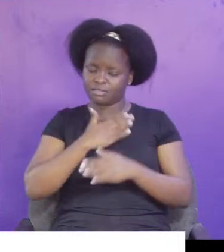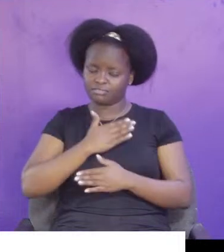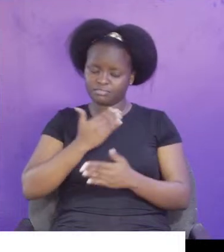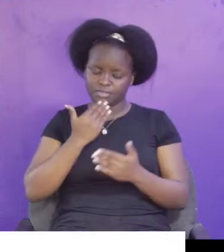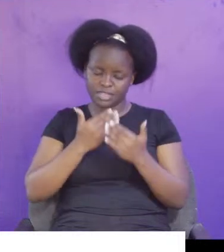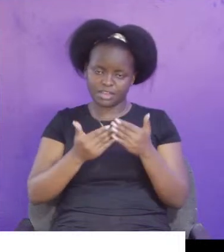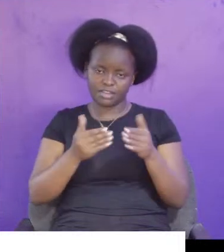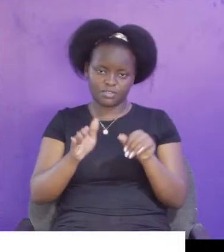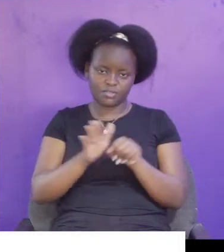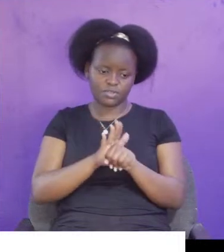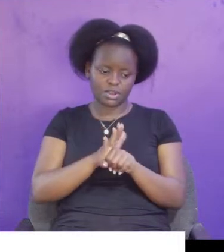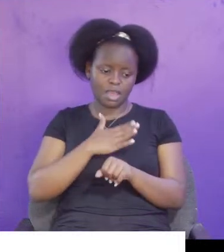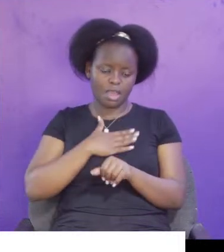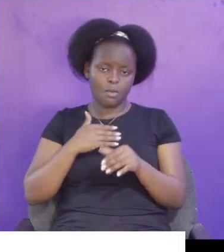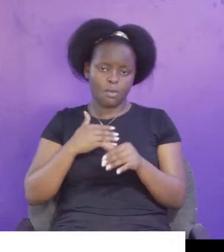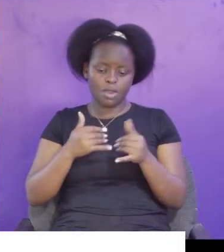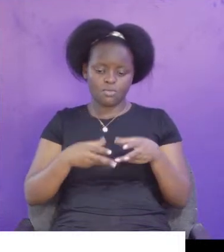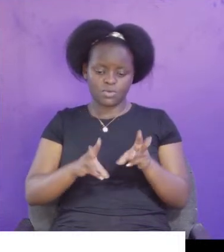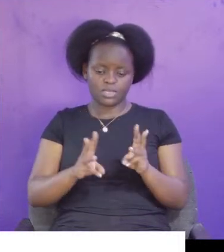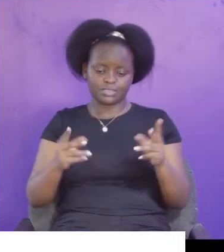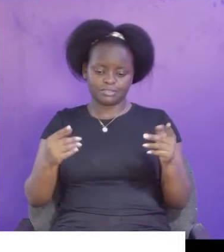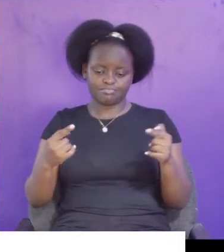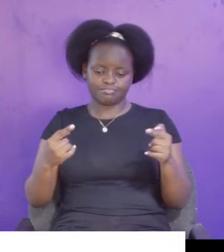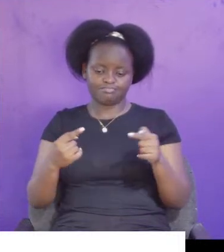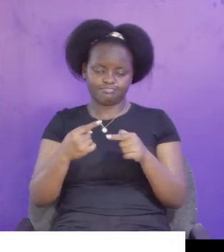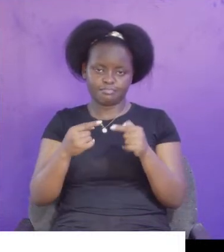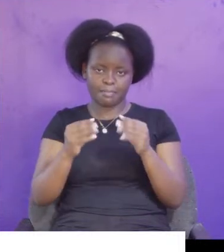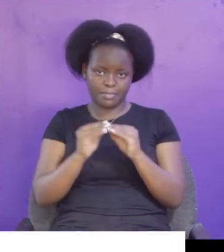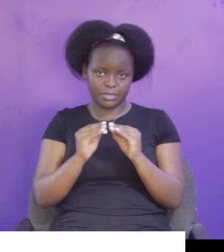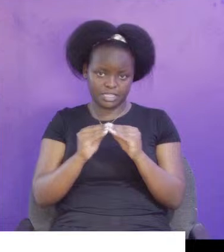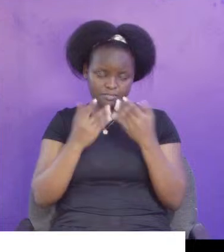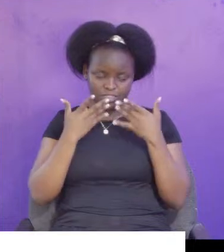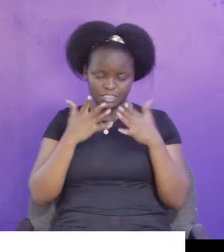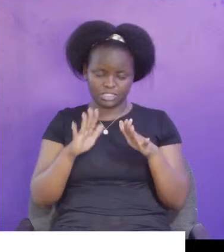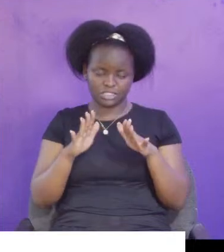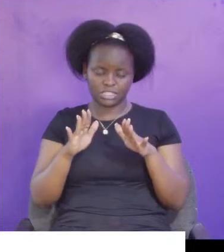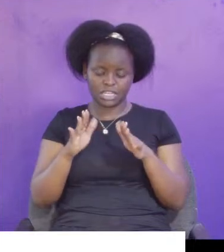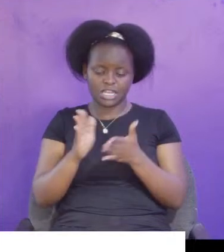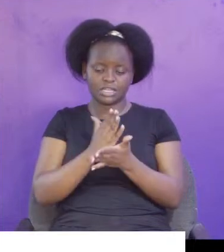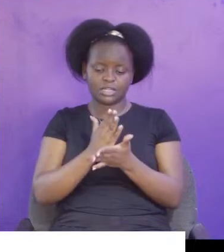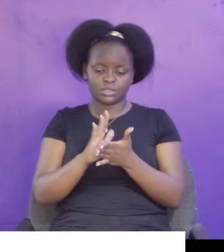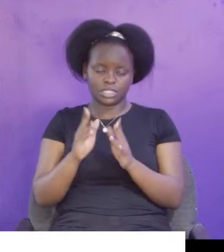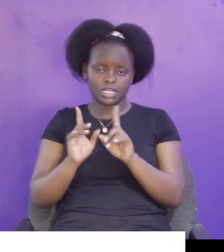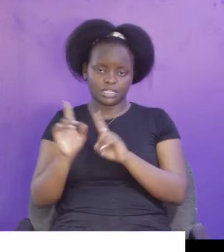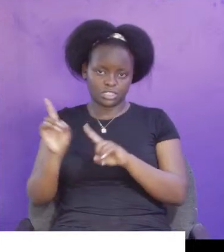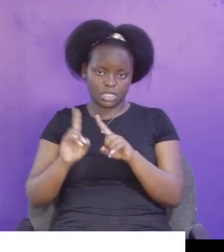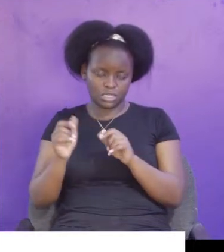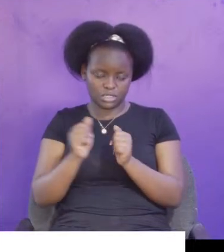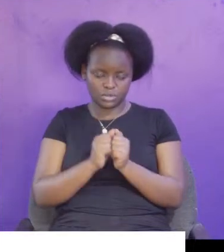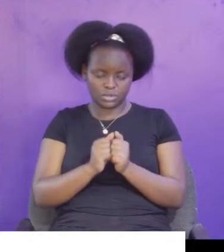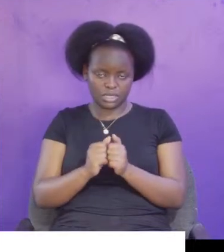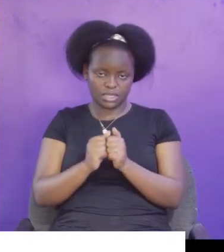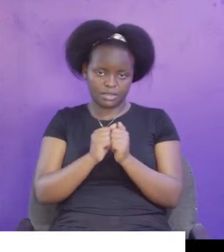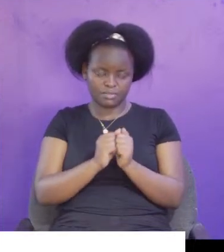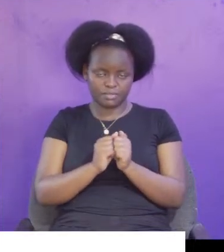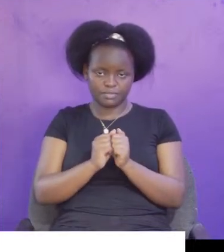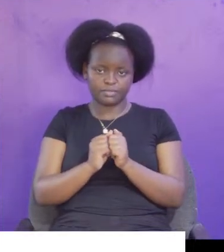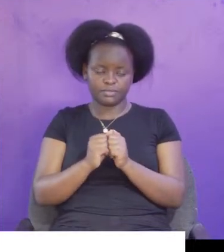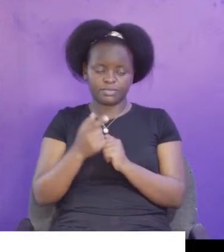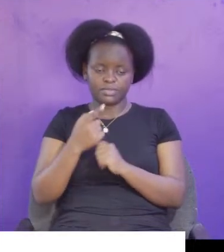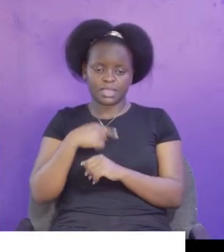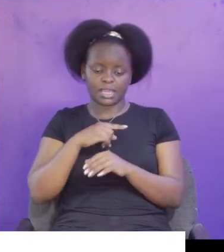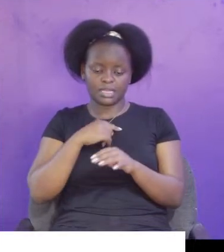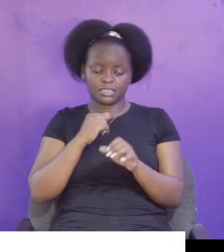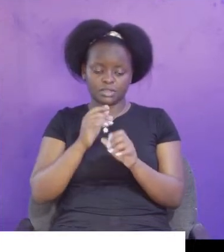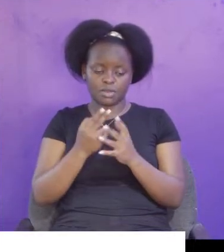paths crossed and that we shared this journey together. We have been both collaborators and